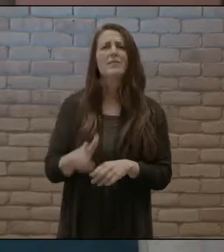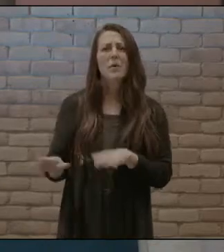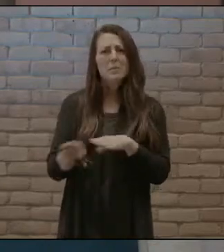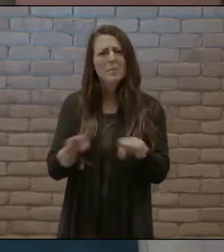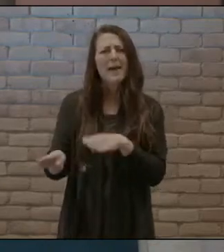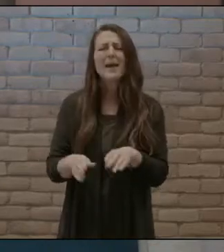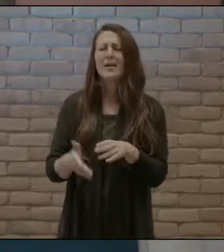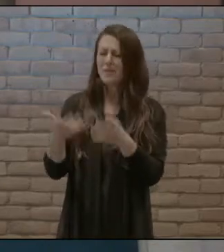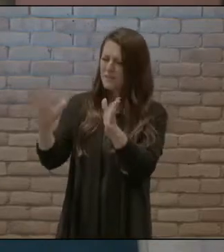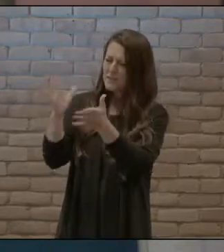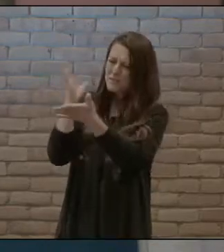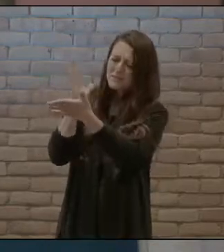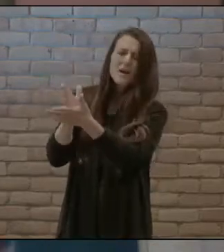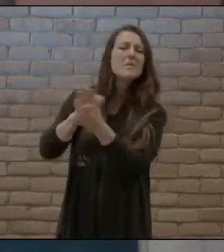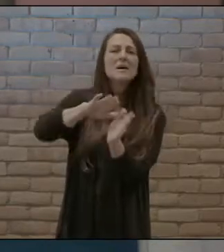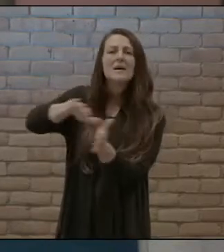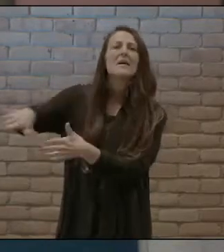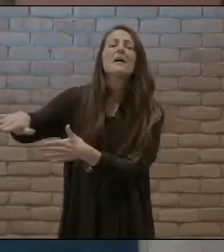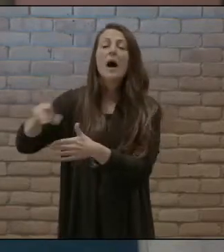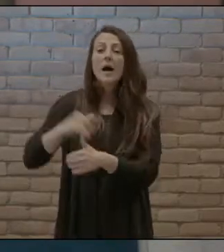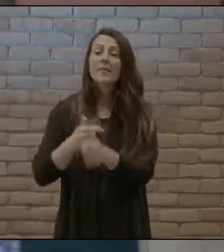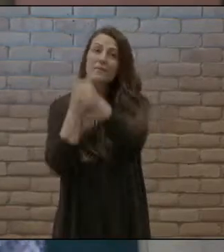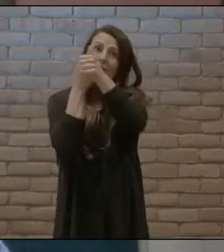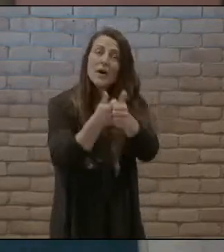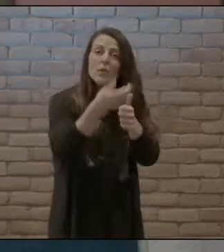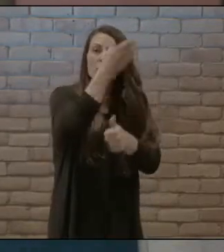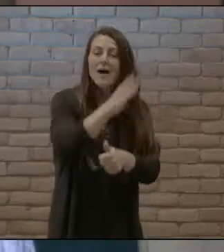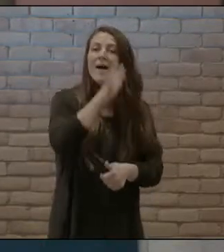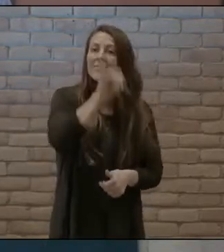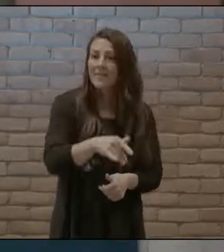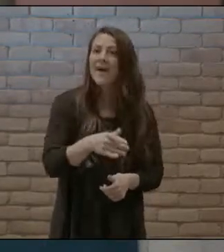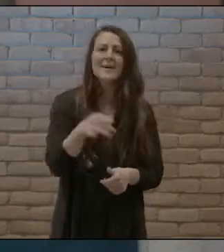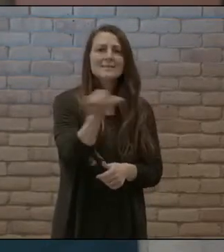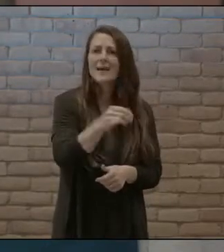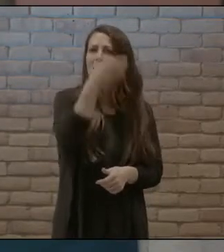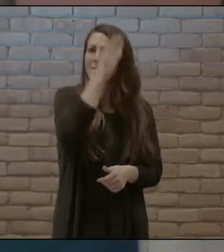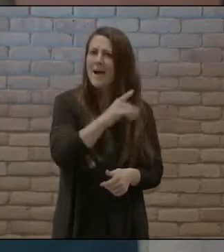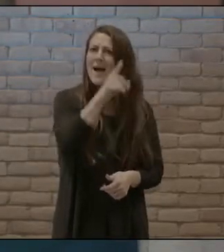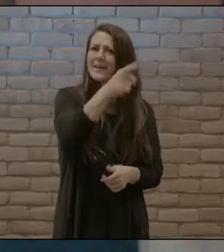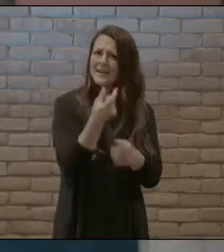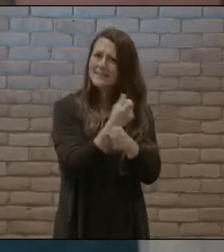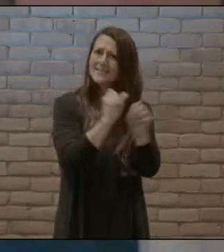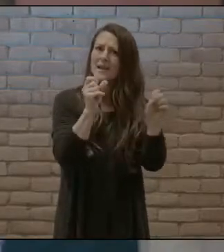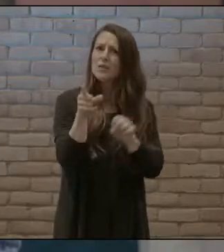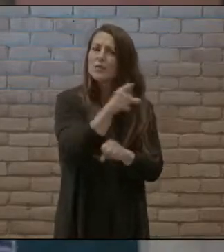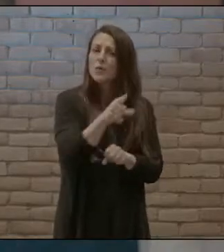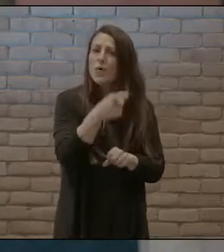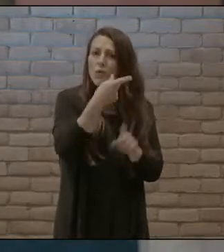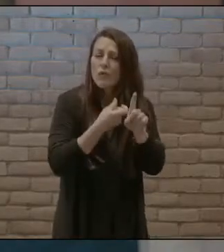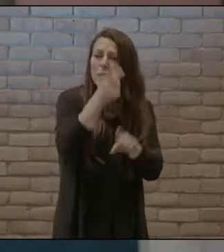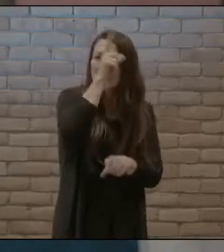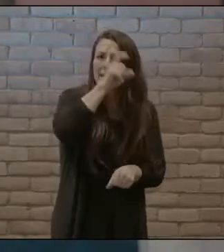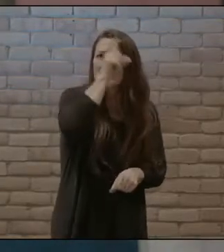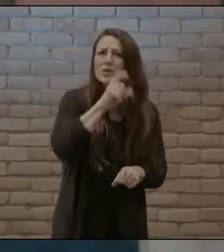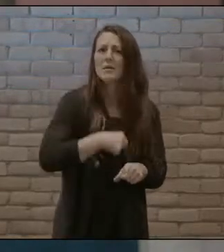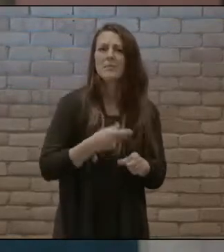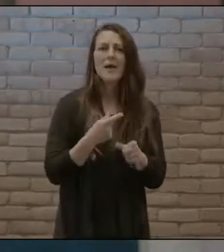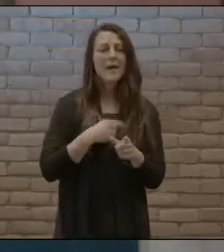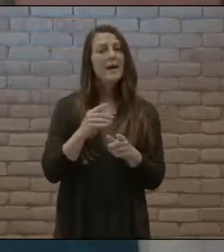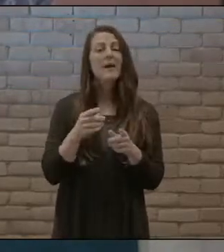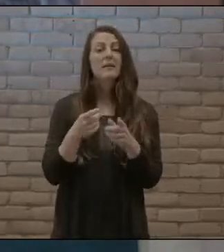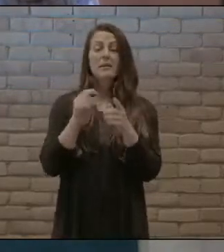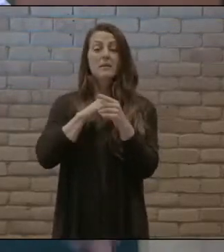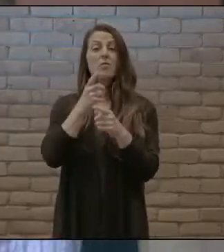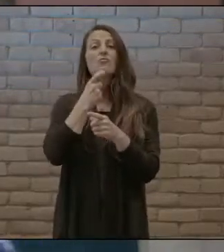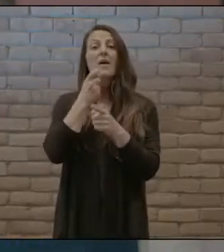again, follow God, the same God who rescued you from Egypt, brought you through the Red Sea on dry land, provided for you in the desert for 40